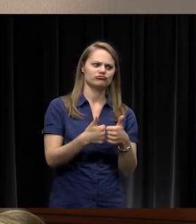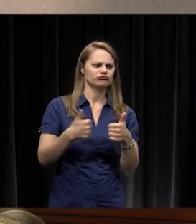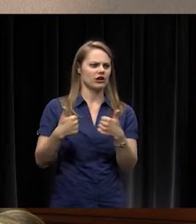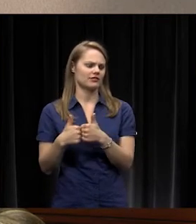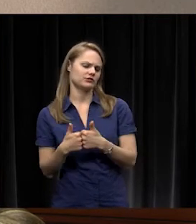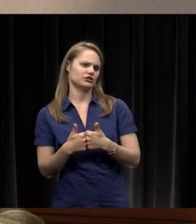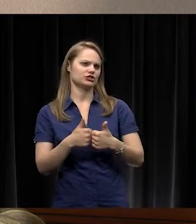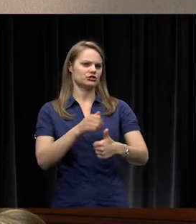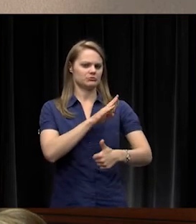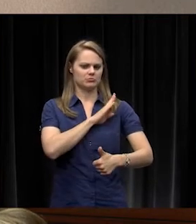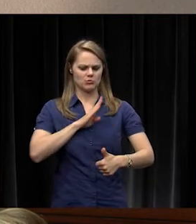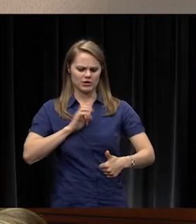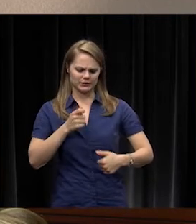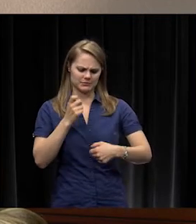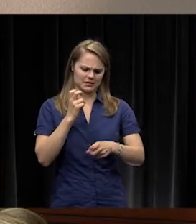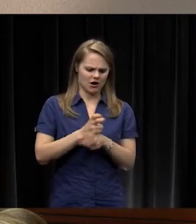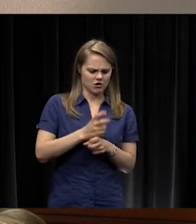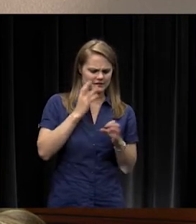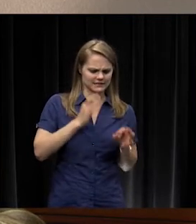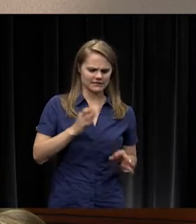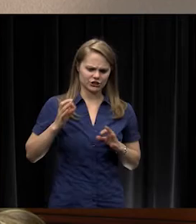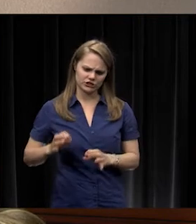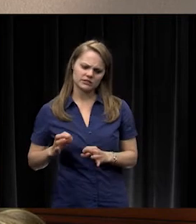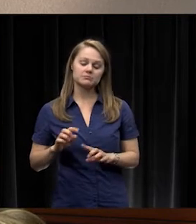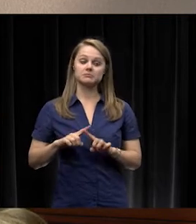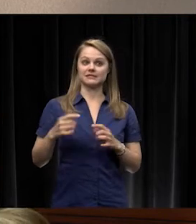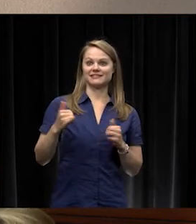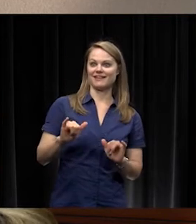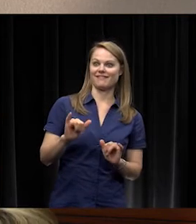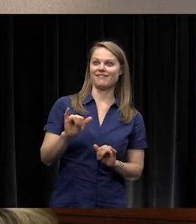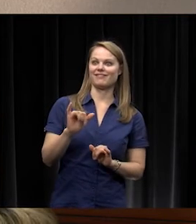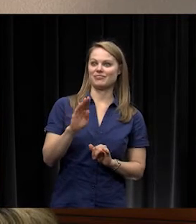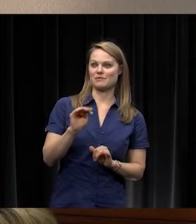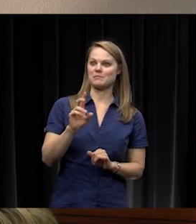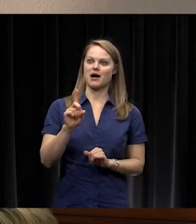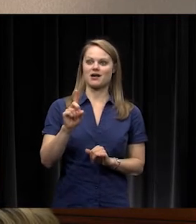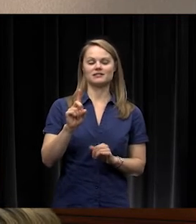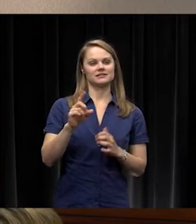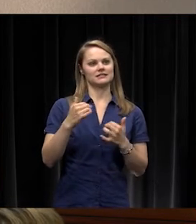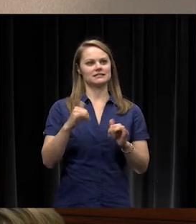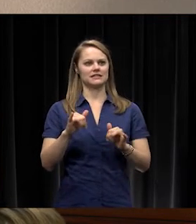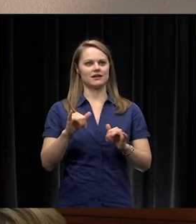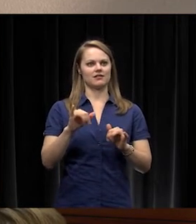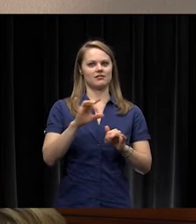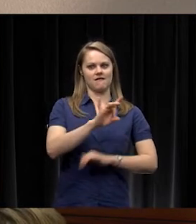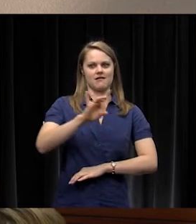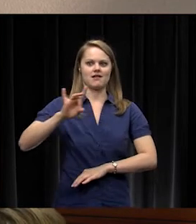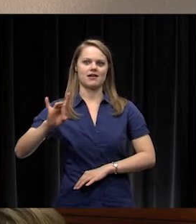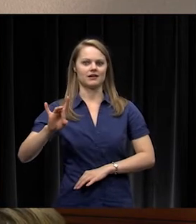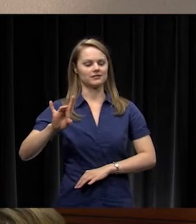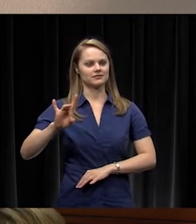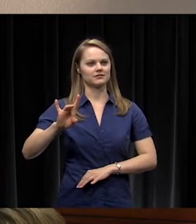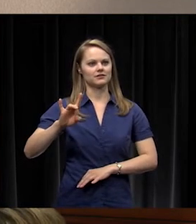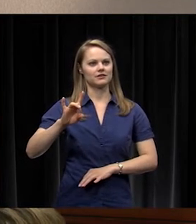make, the district's bond rating still remains at the AA with Standard & Poor's and a AA2 with Moody's.